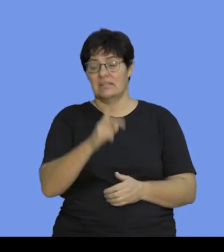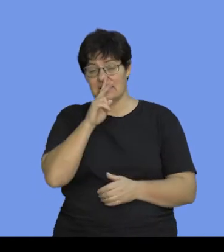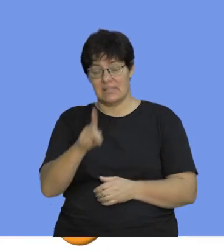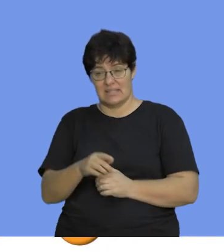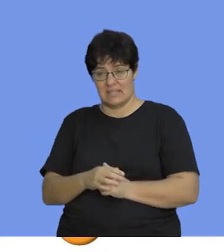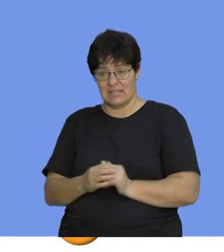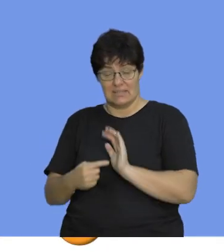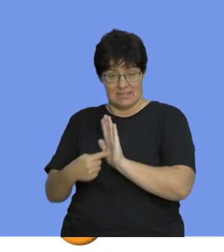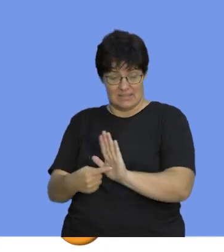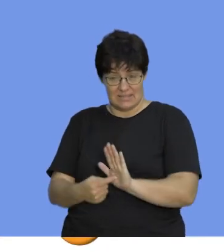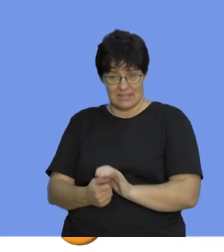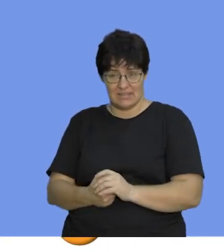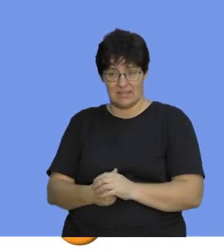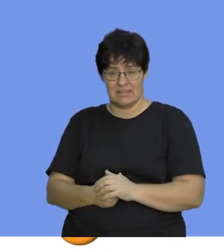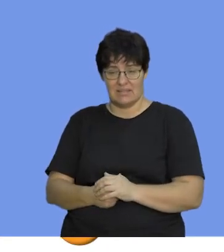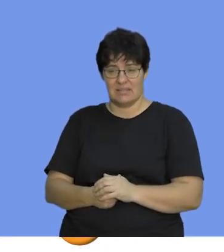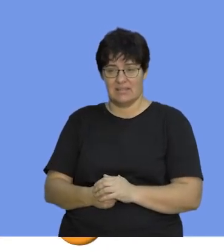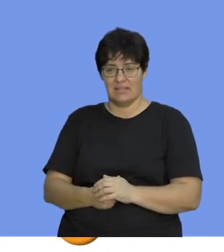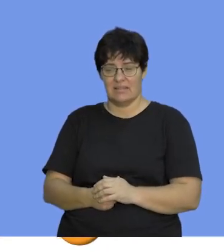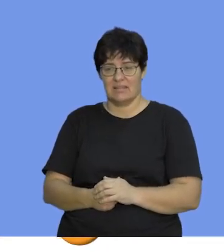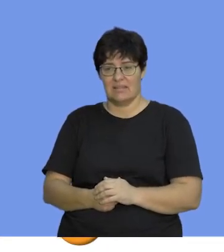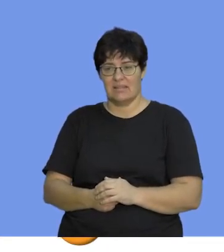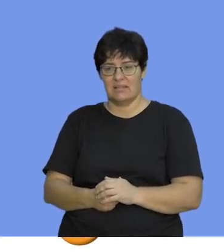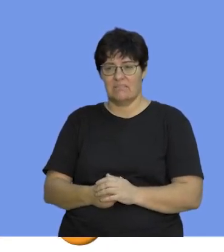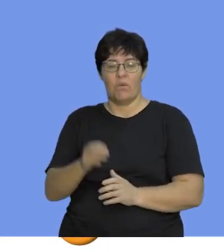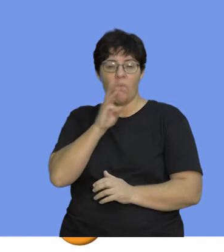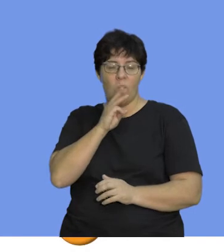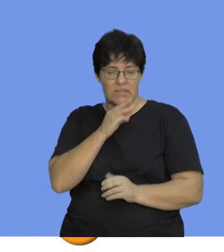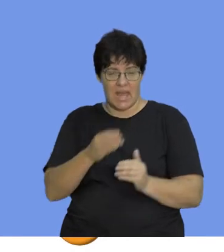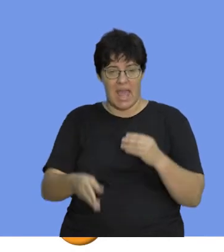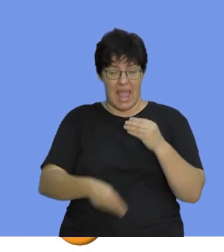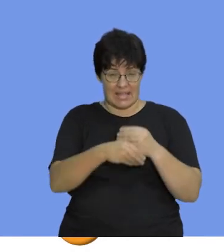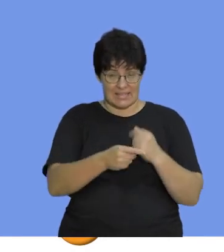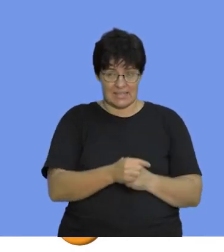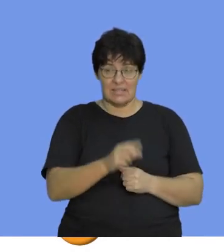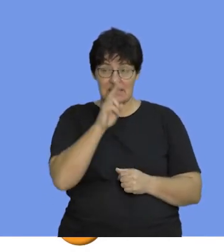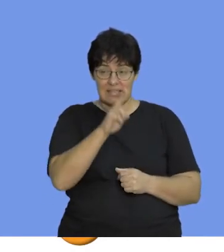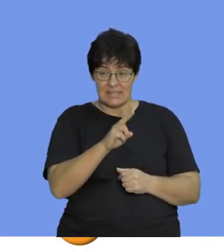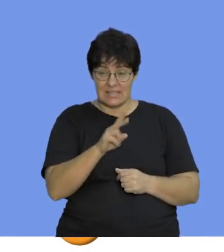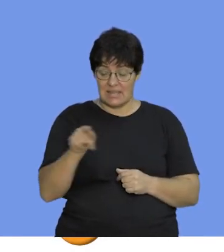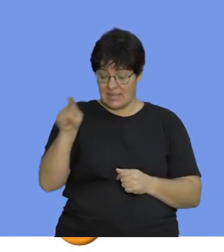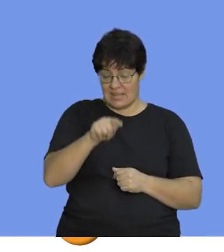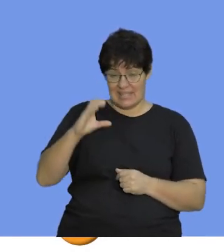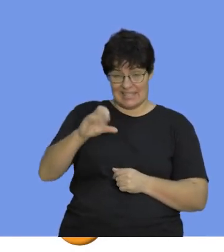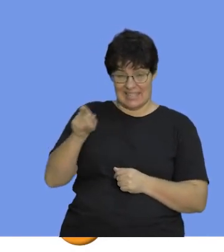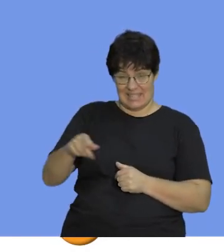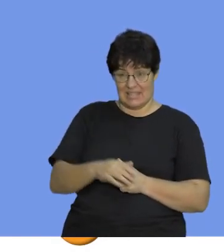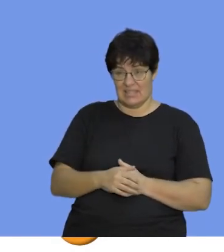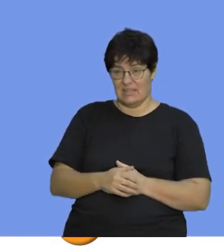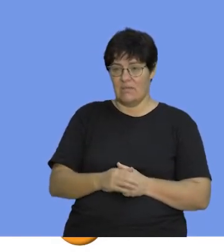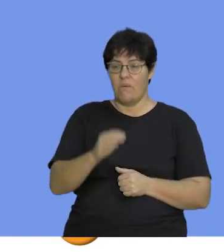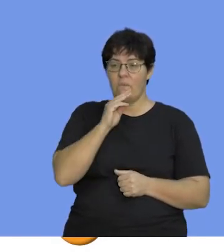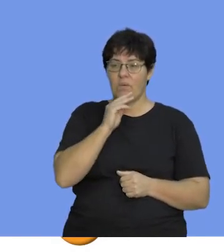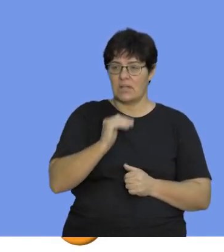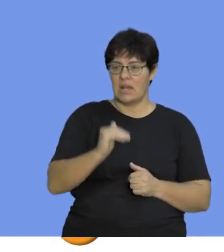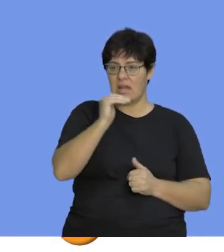concentrated, saturated solution, let's add more water to it. Take note of the concentration reading there. So if we add